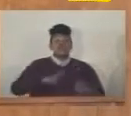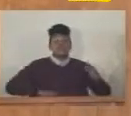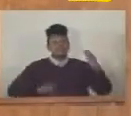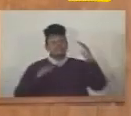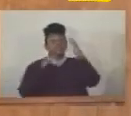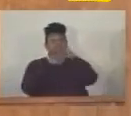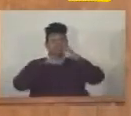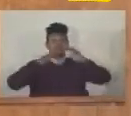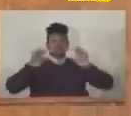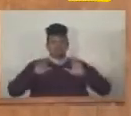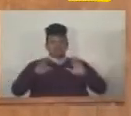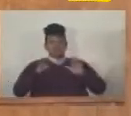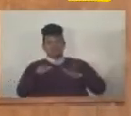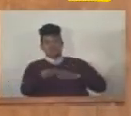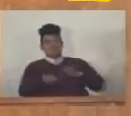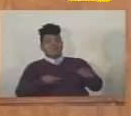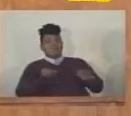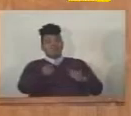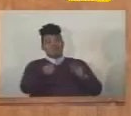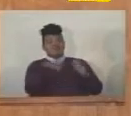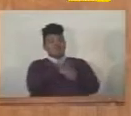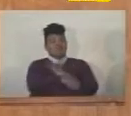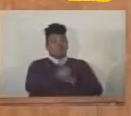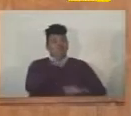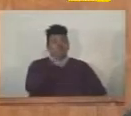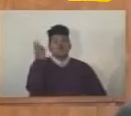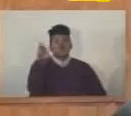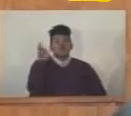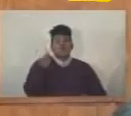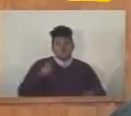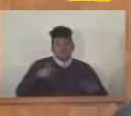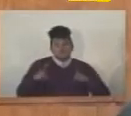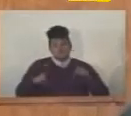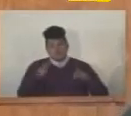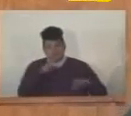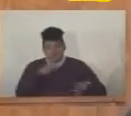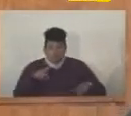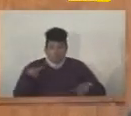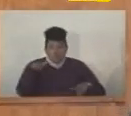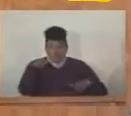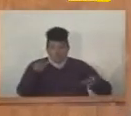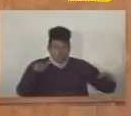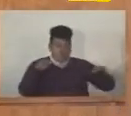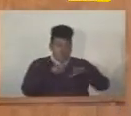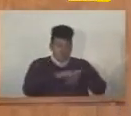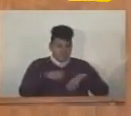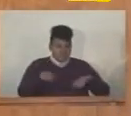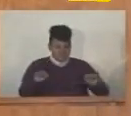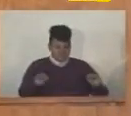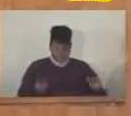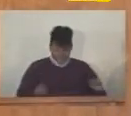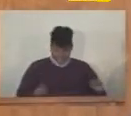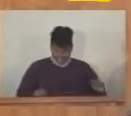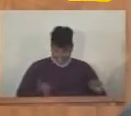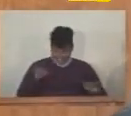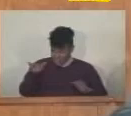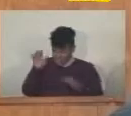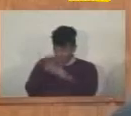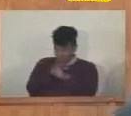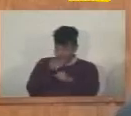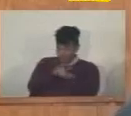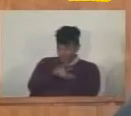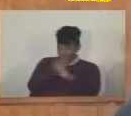of crime, not just the street fighters. Isn't that a warning to the big people that you're coming for